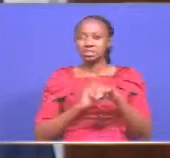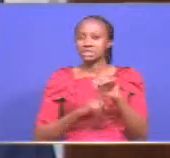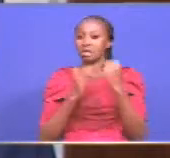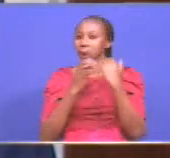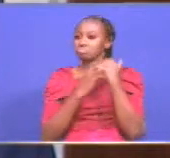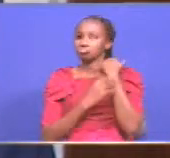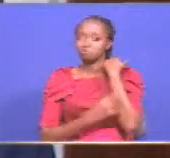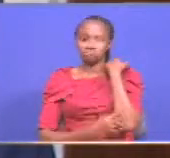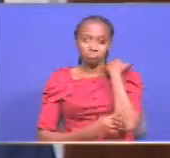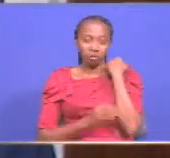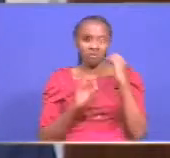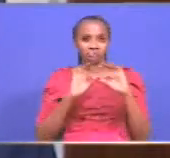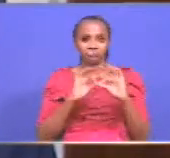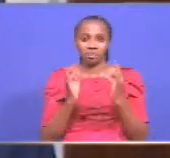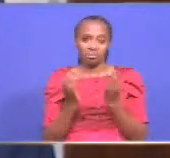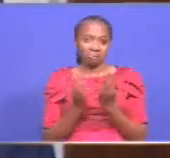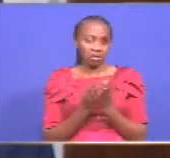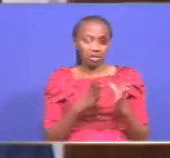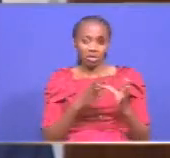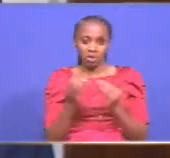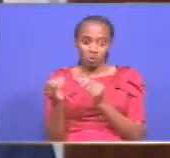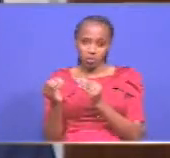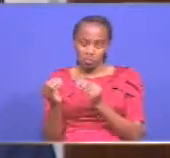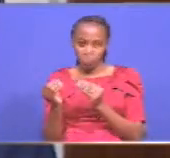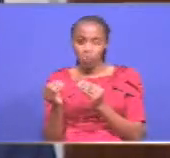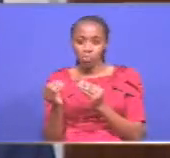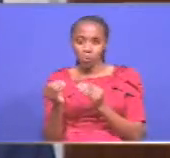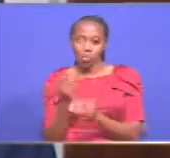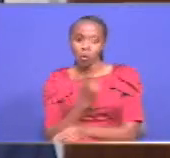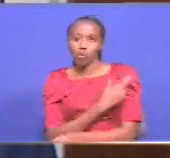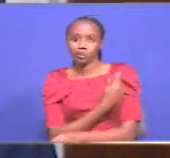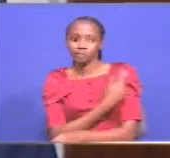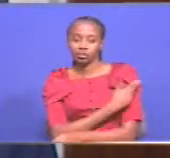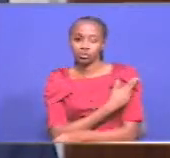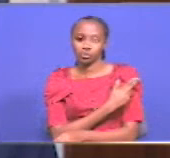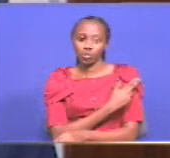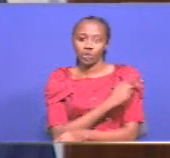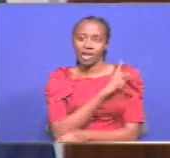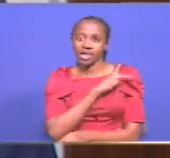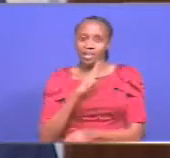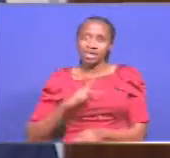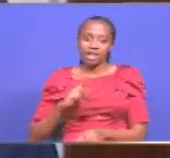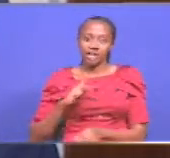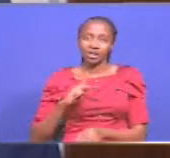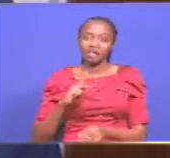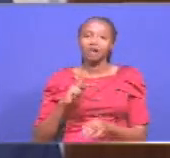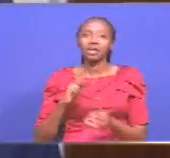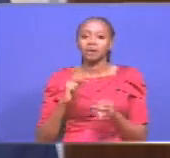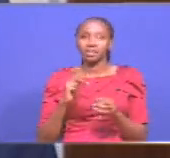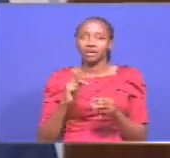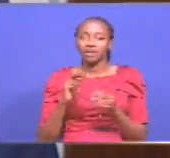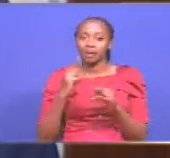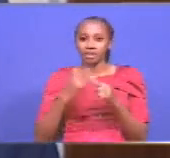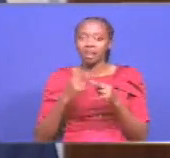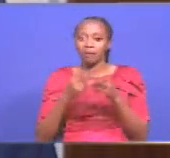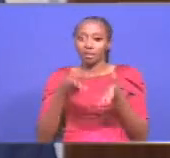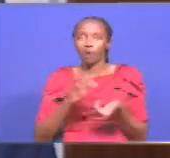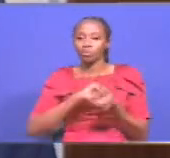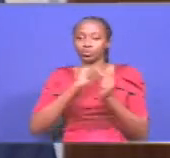was taken to King George Hospital, which is today Kenyatta National Hospital,